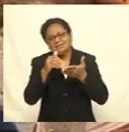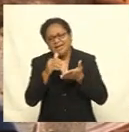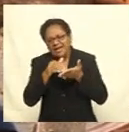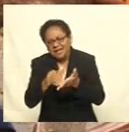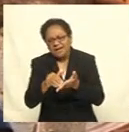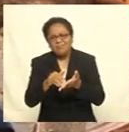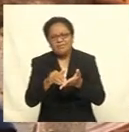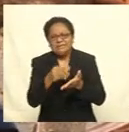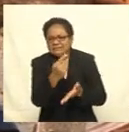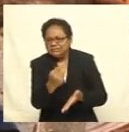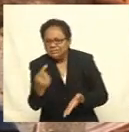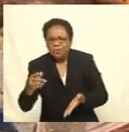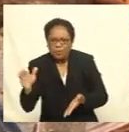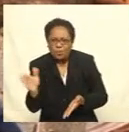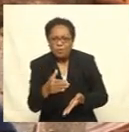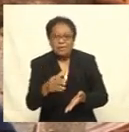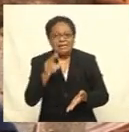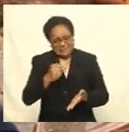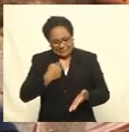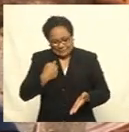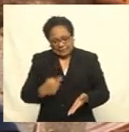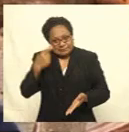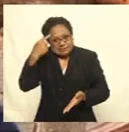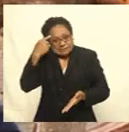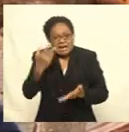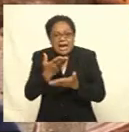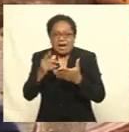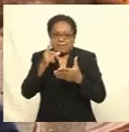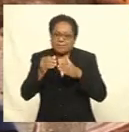look some idea for your